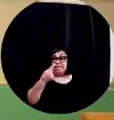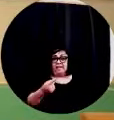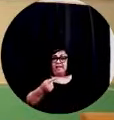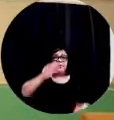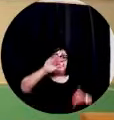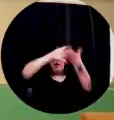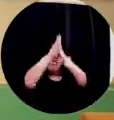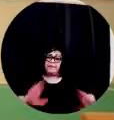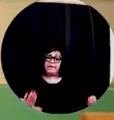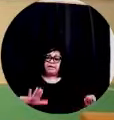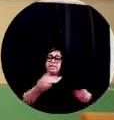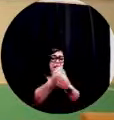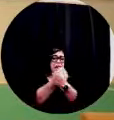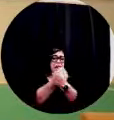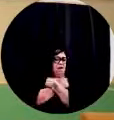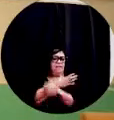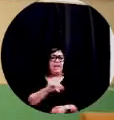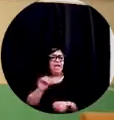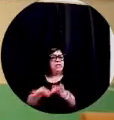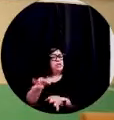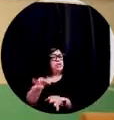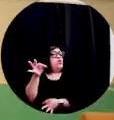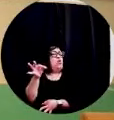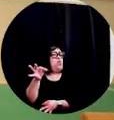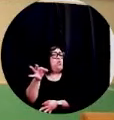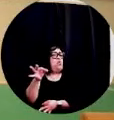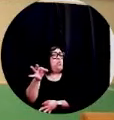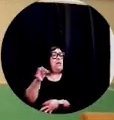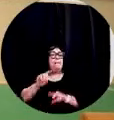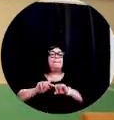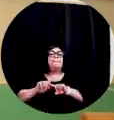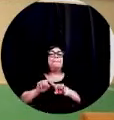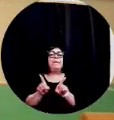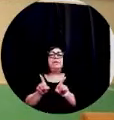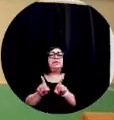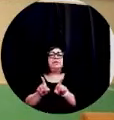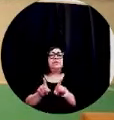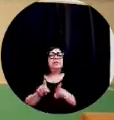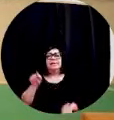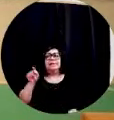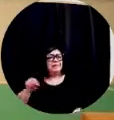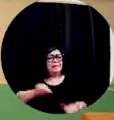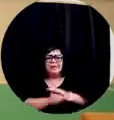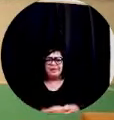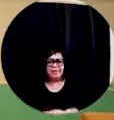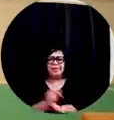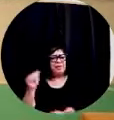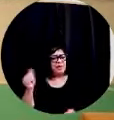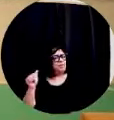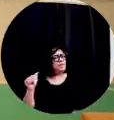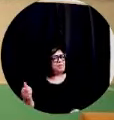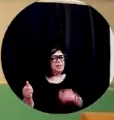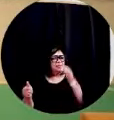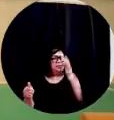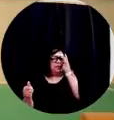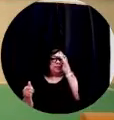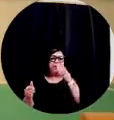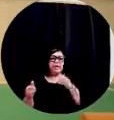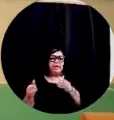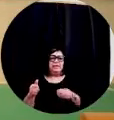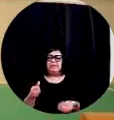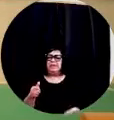soul. But he took his own life, being completely